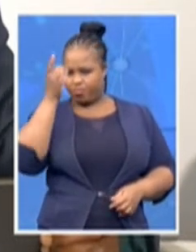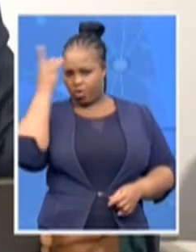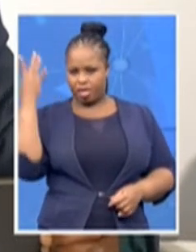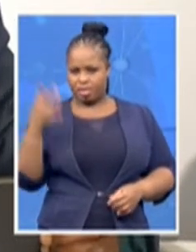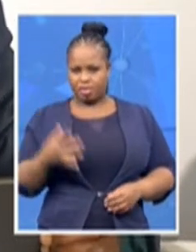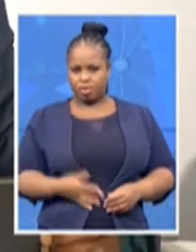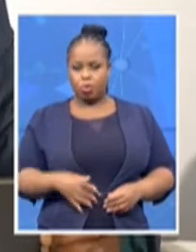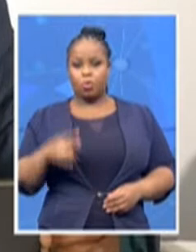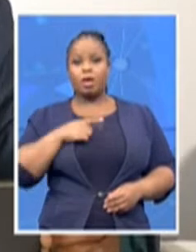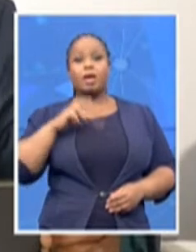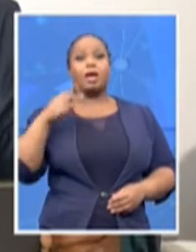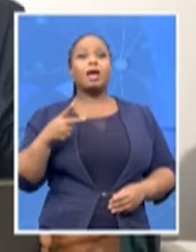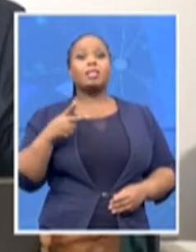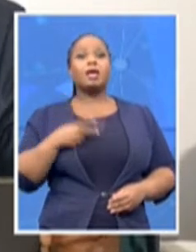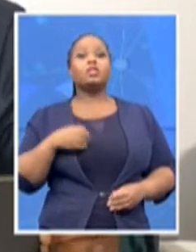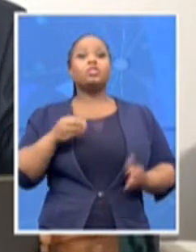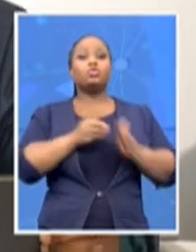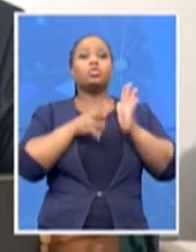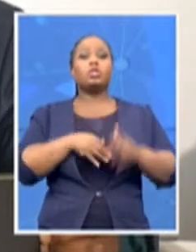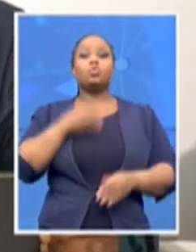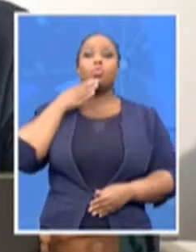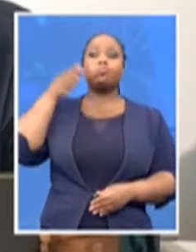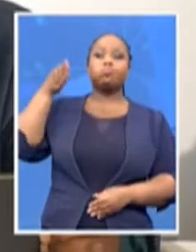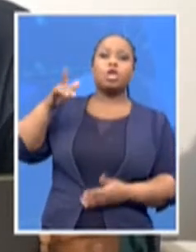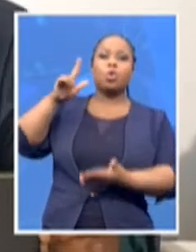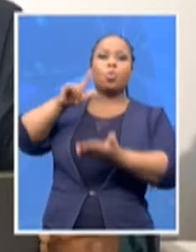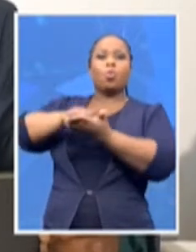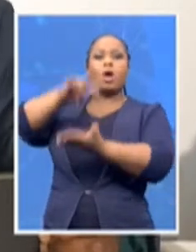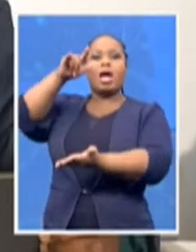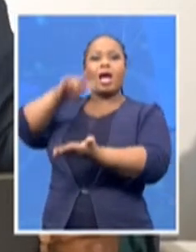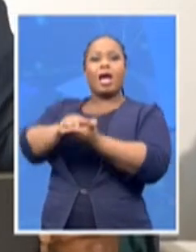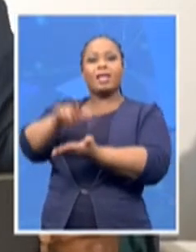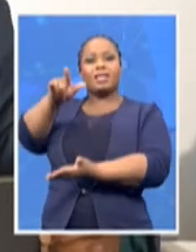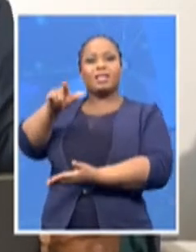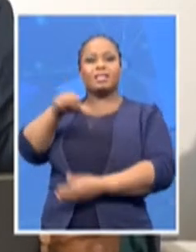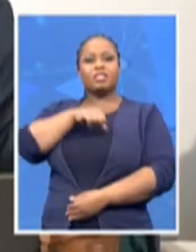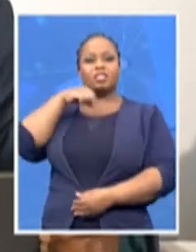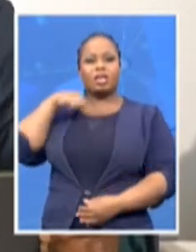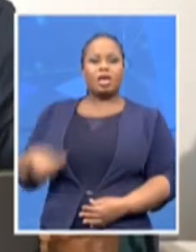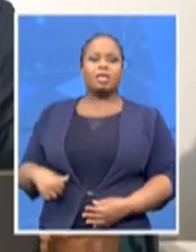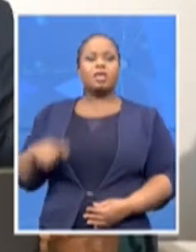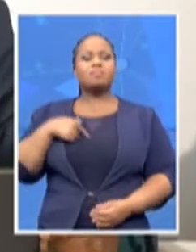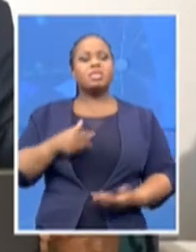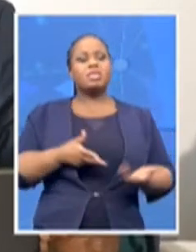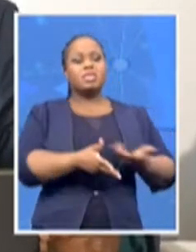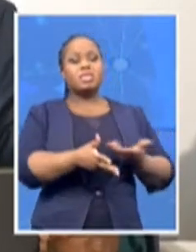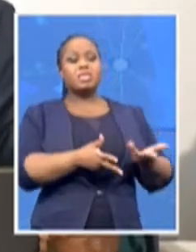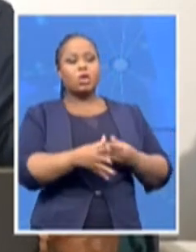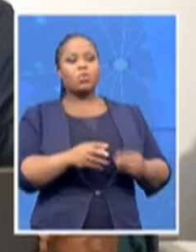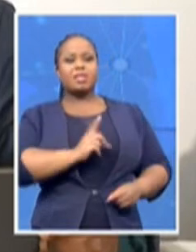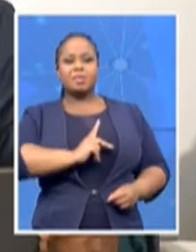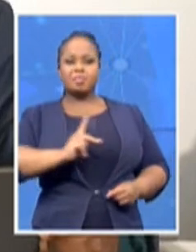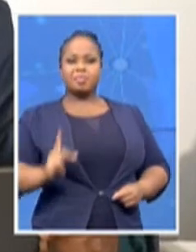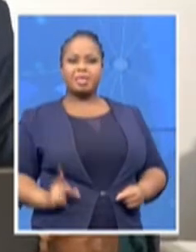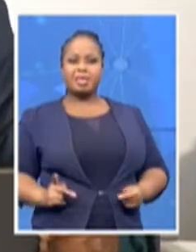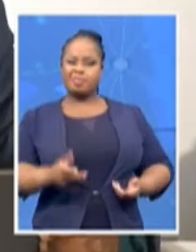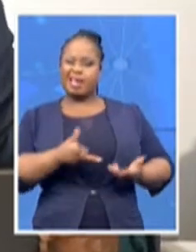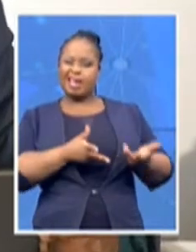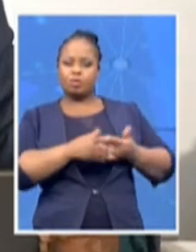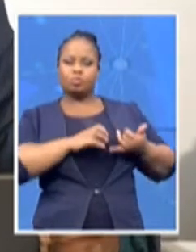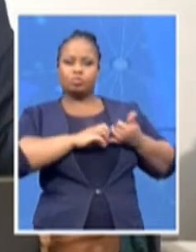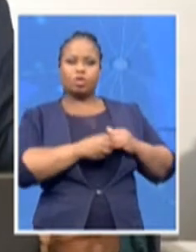in China. And I came to meet with the Premier and the team to try and negotiate and brief them about the